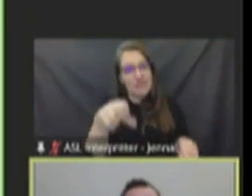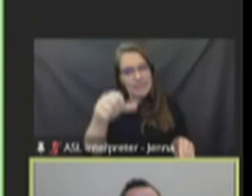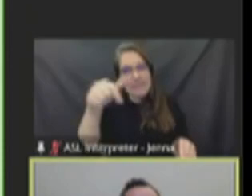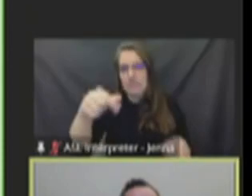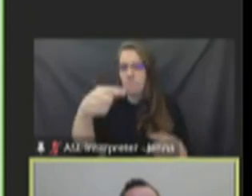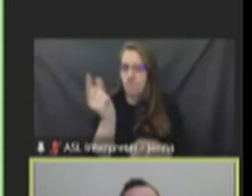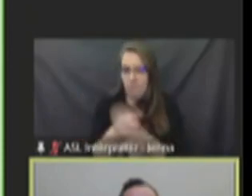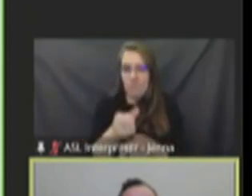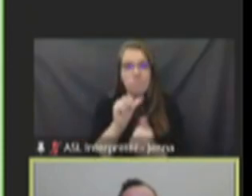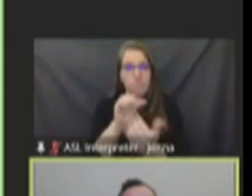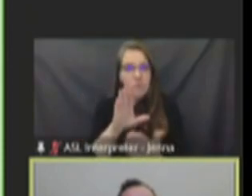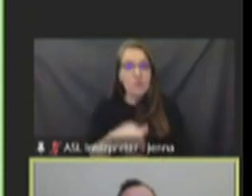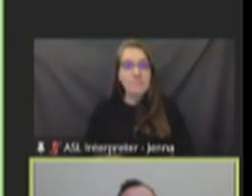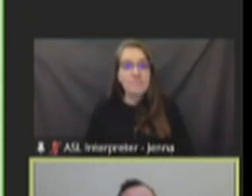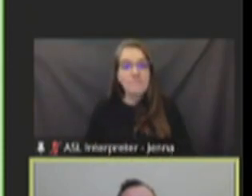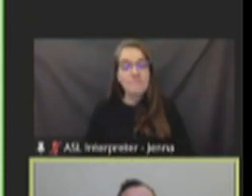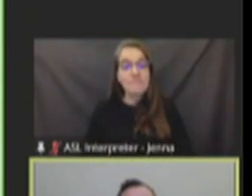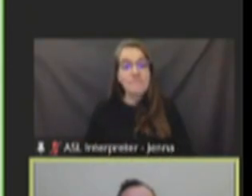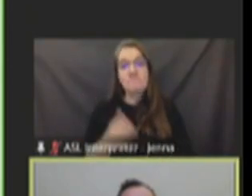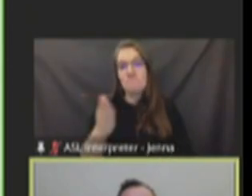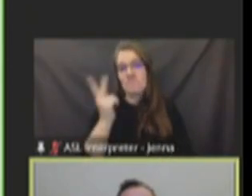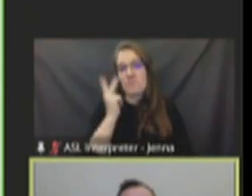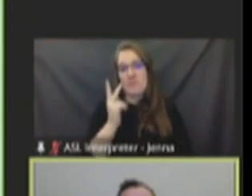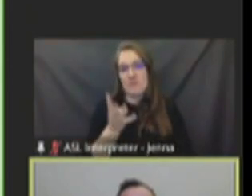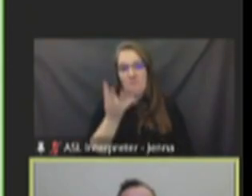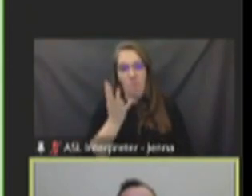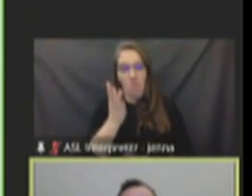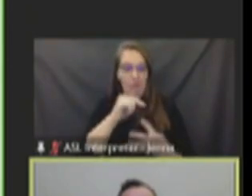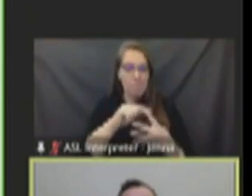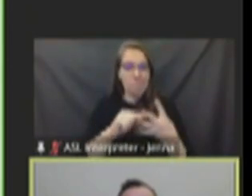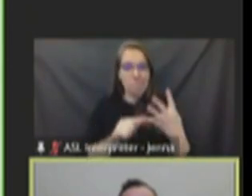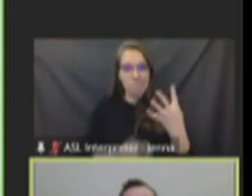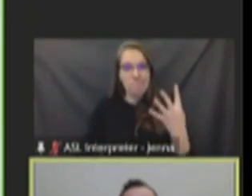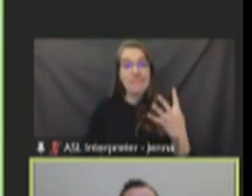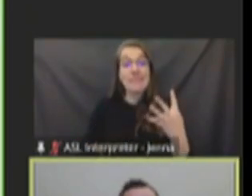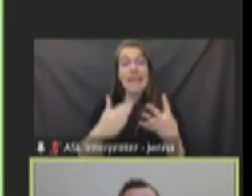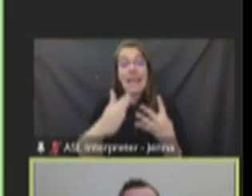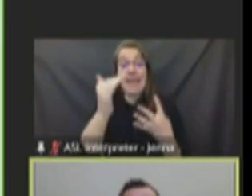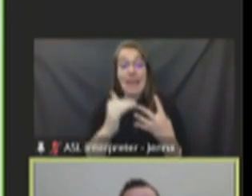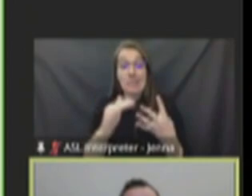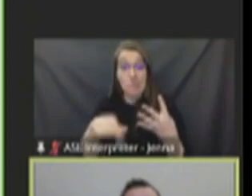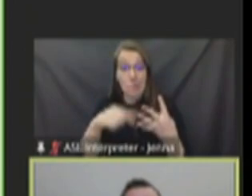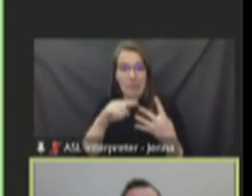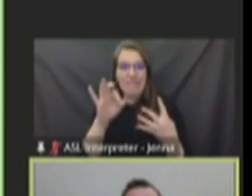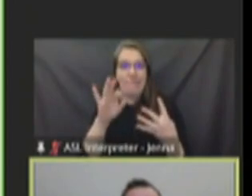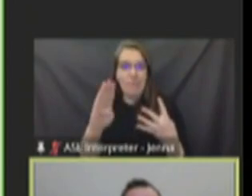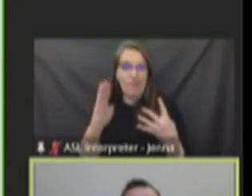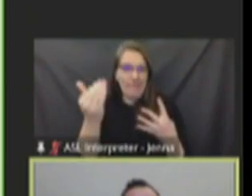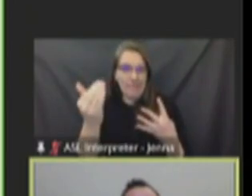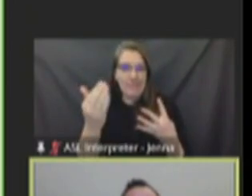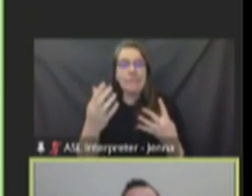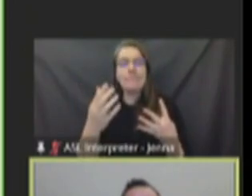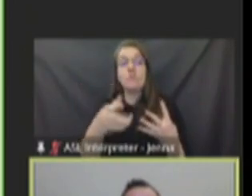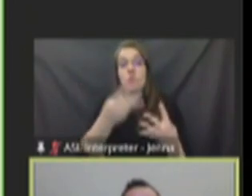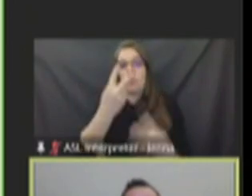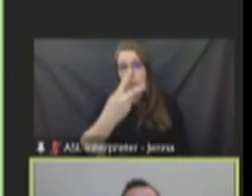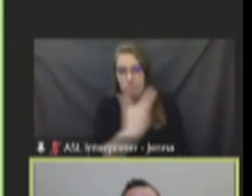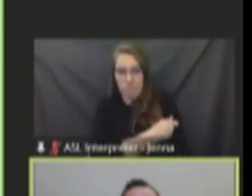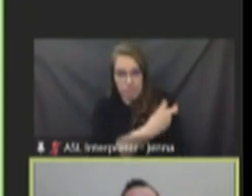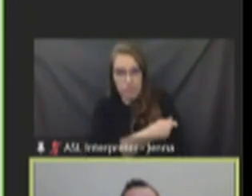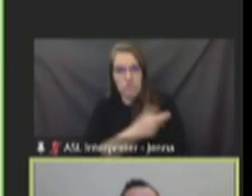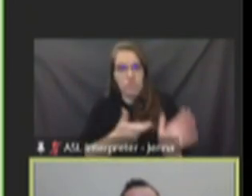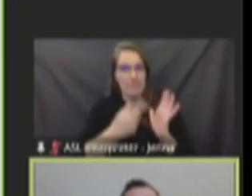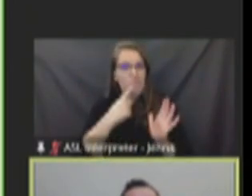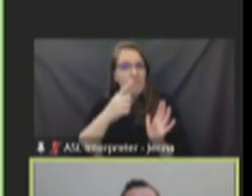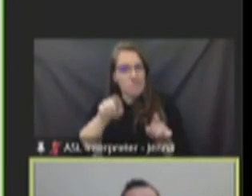you can see the full phased implementation. The next phase is February 15th, which goes to two doses for the same group. And then in March,